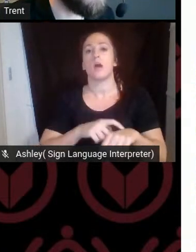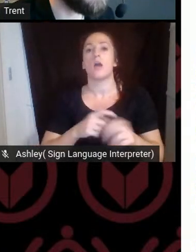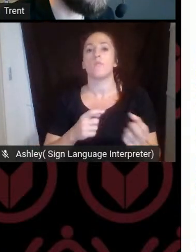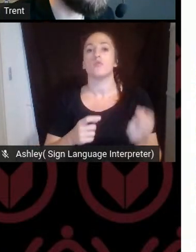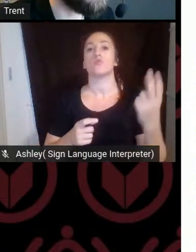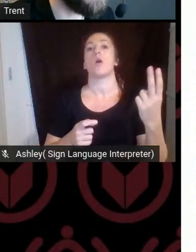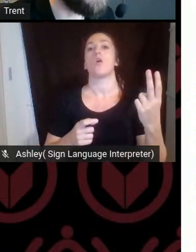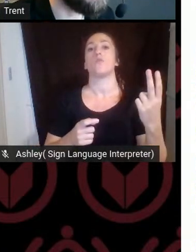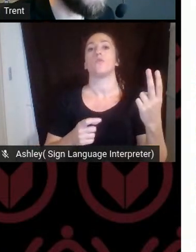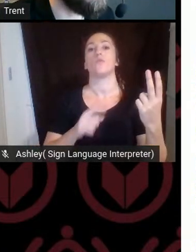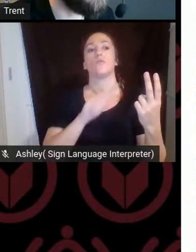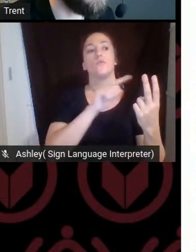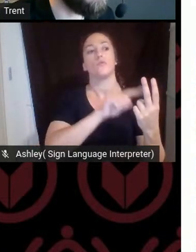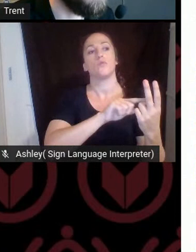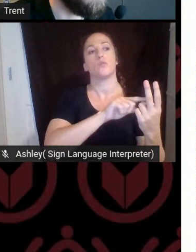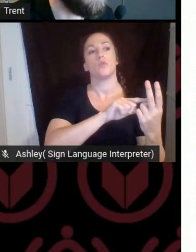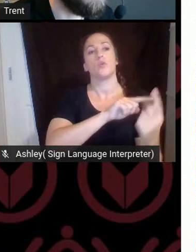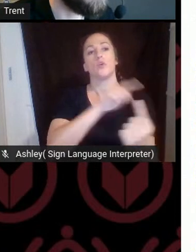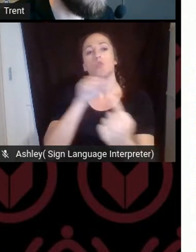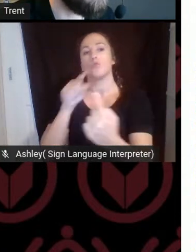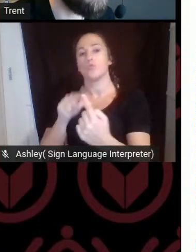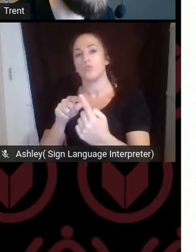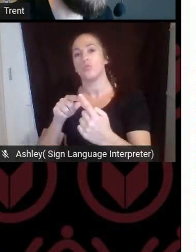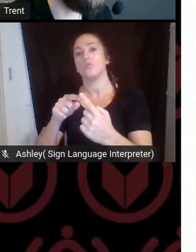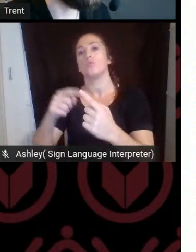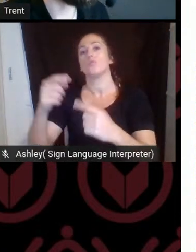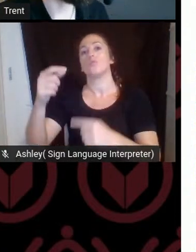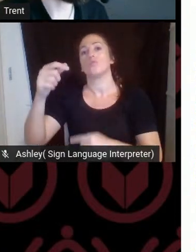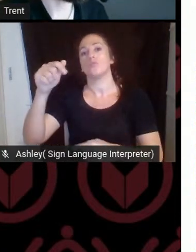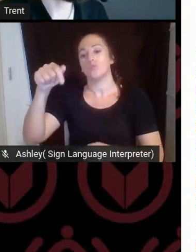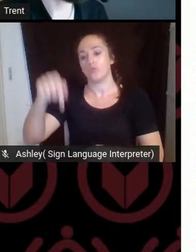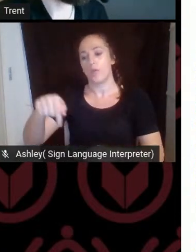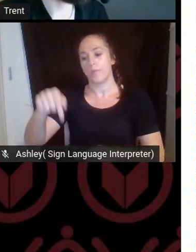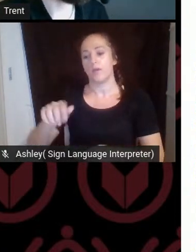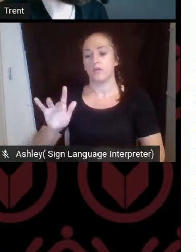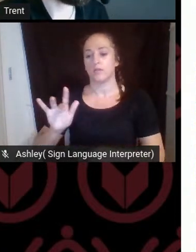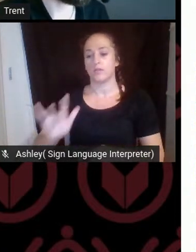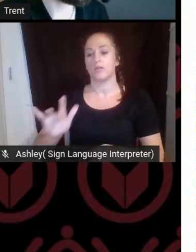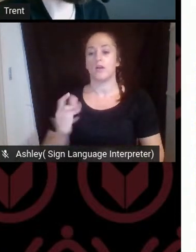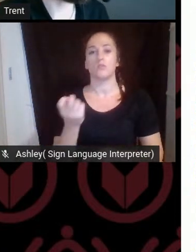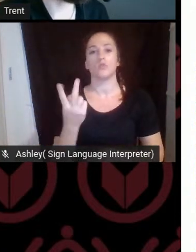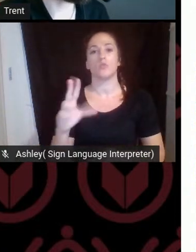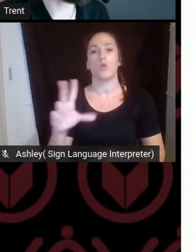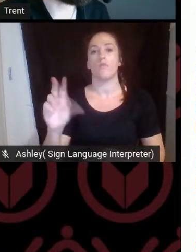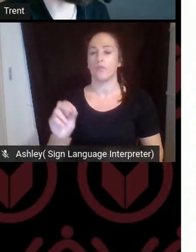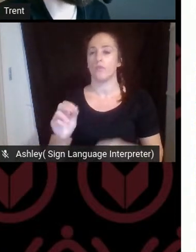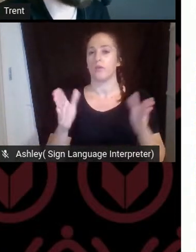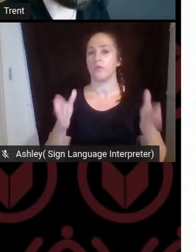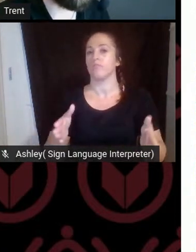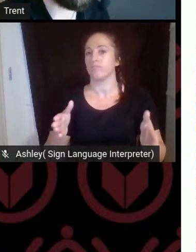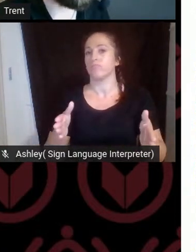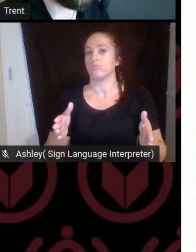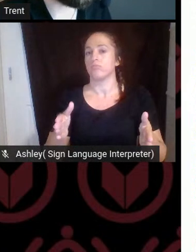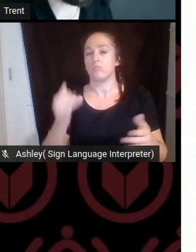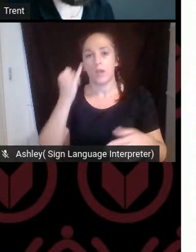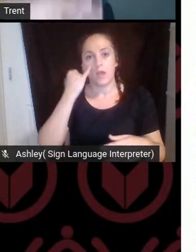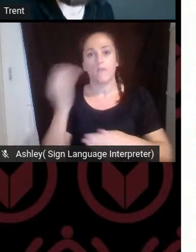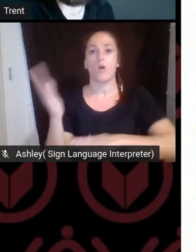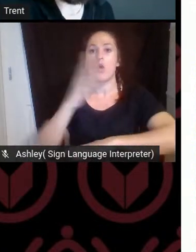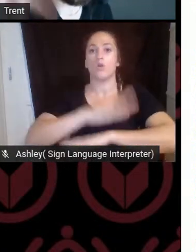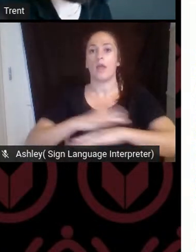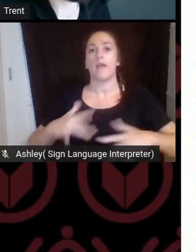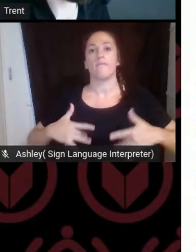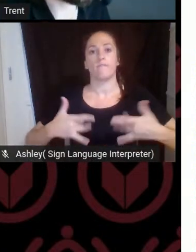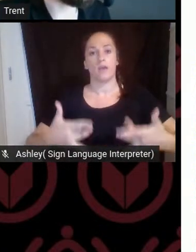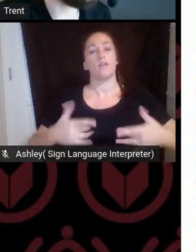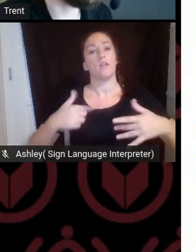click on the drop down to change the time over here, 12:30, right? And I can choose an all-day event if I want to, and it'll block